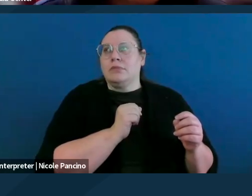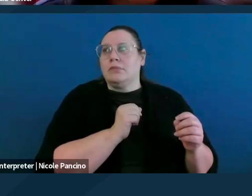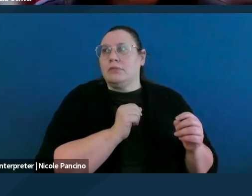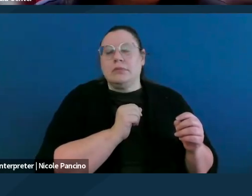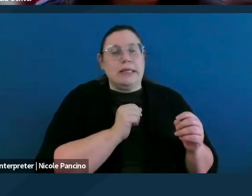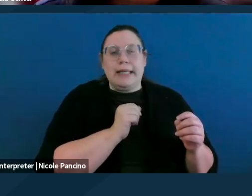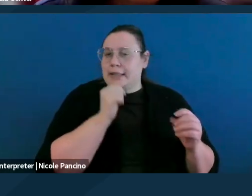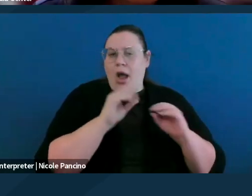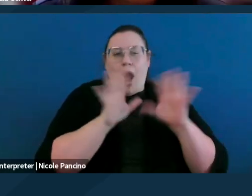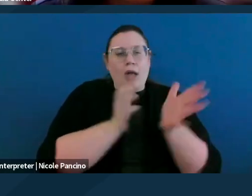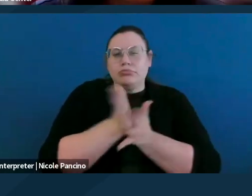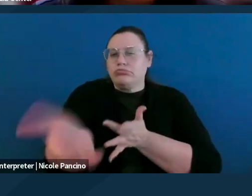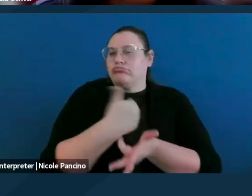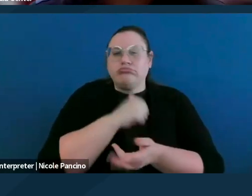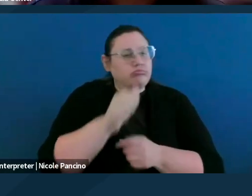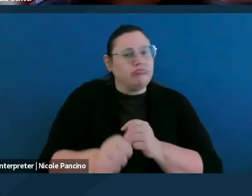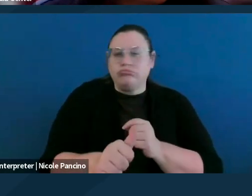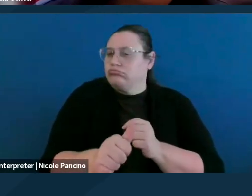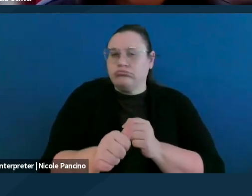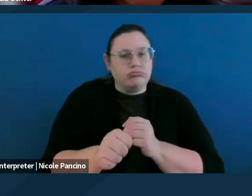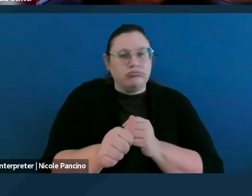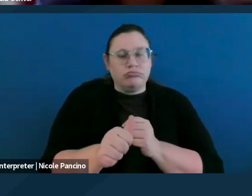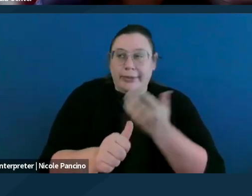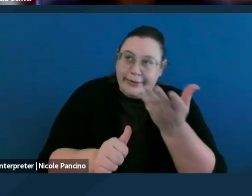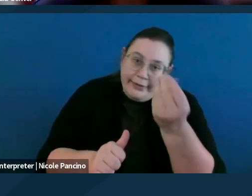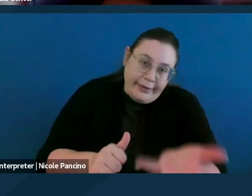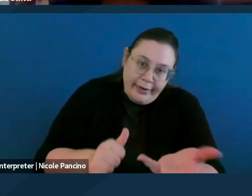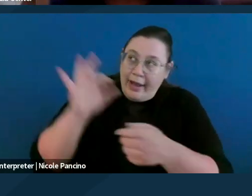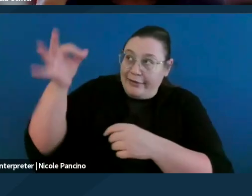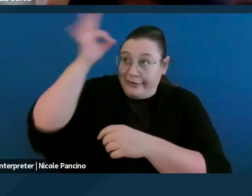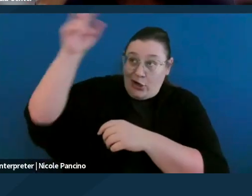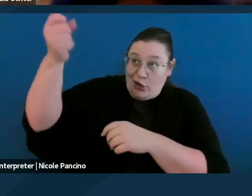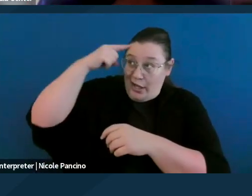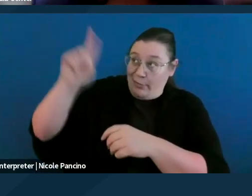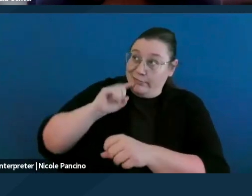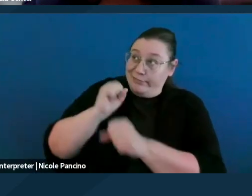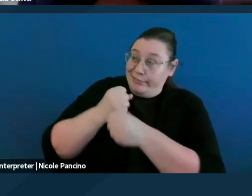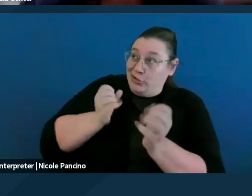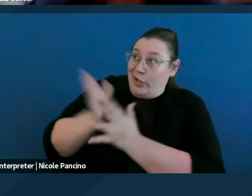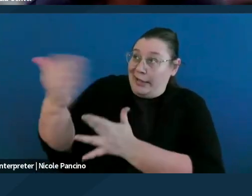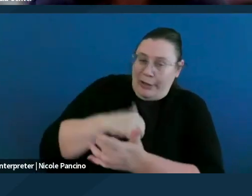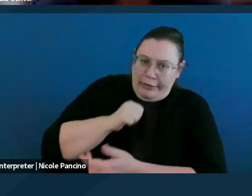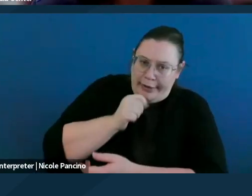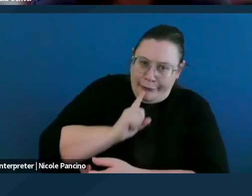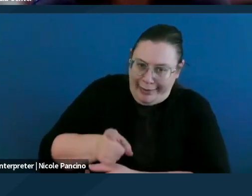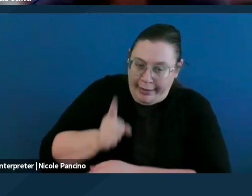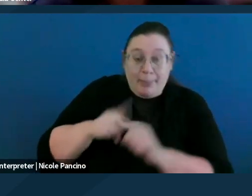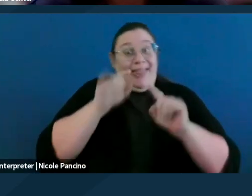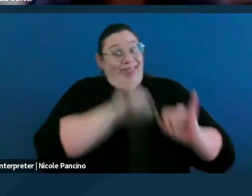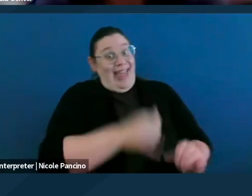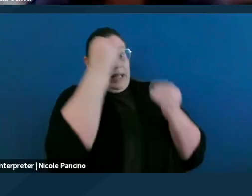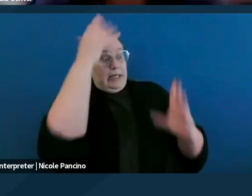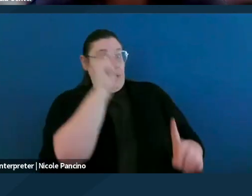transparent. Like not that the federal government is completely transparent, but that data is much more